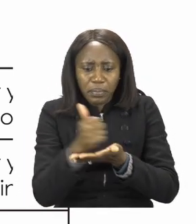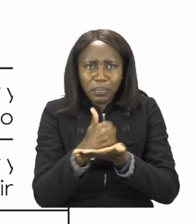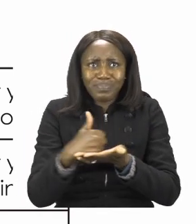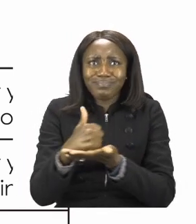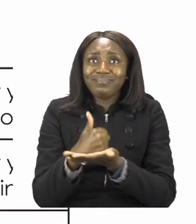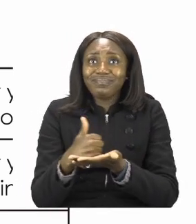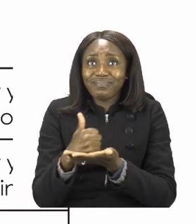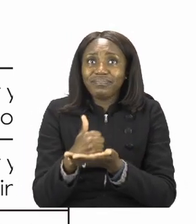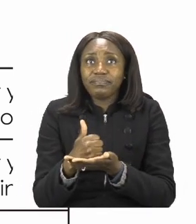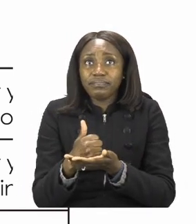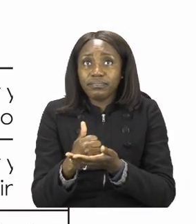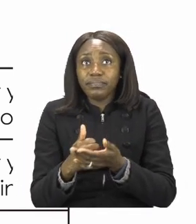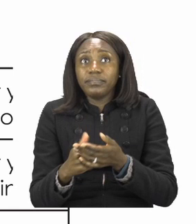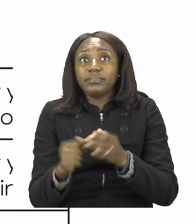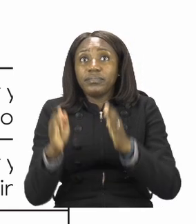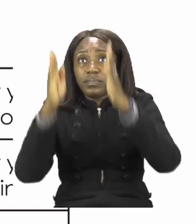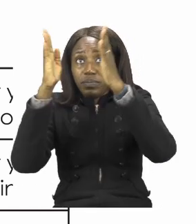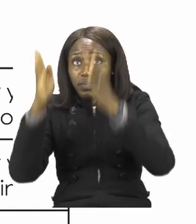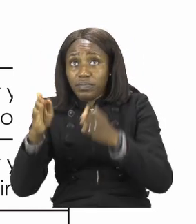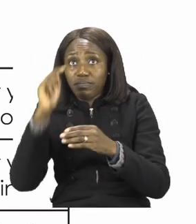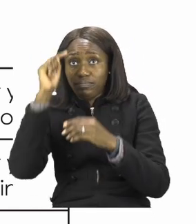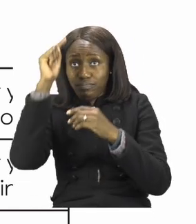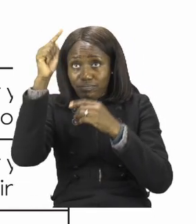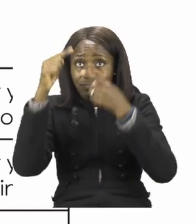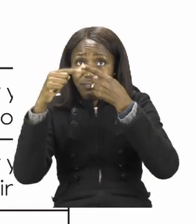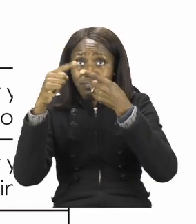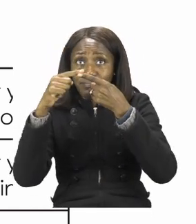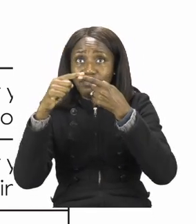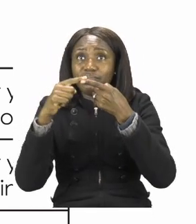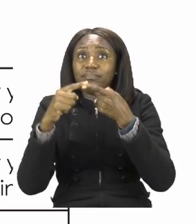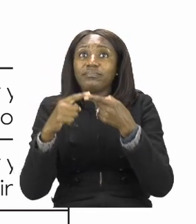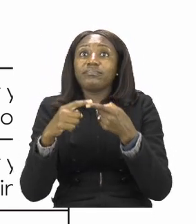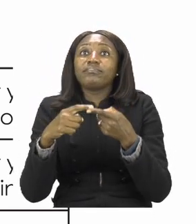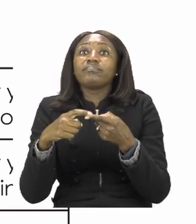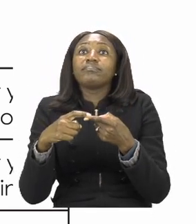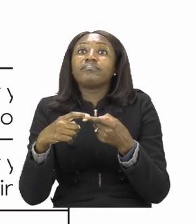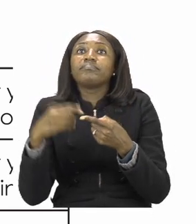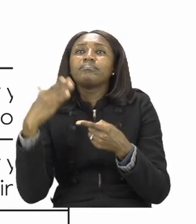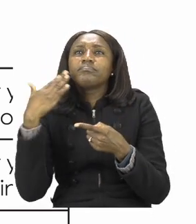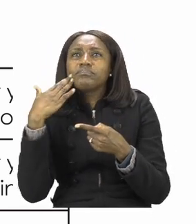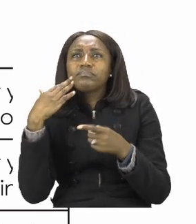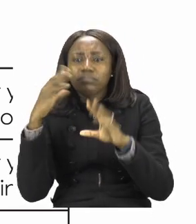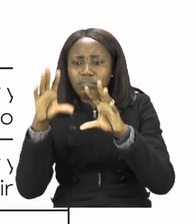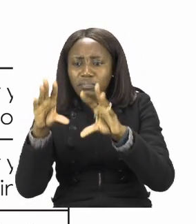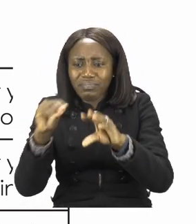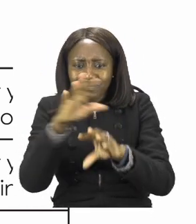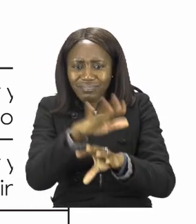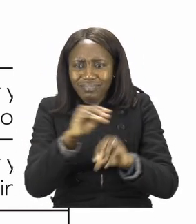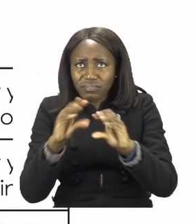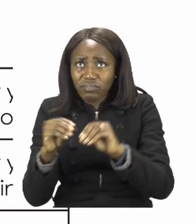Wash your hands after you have touched raw food.